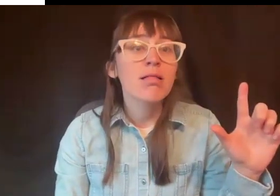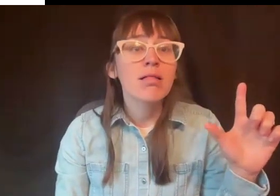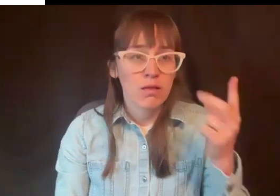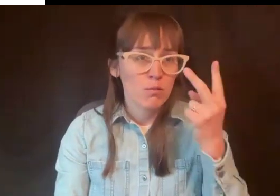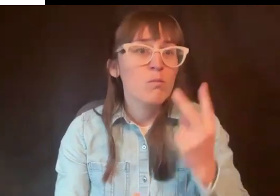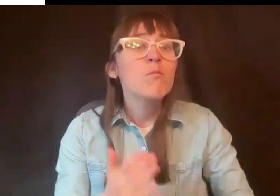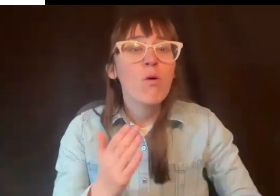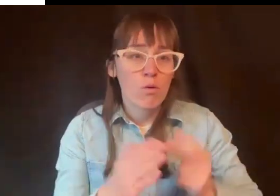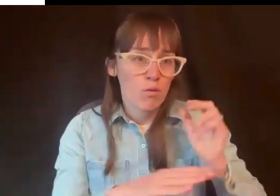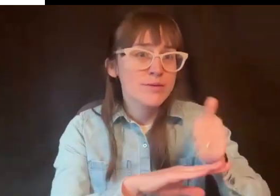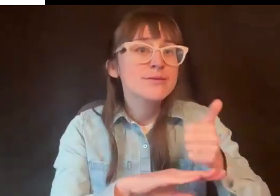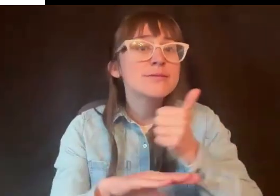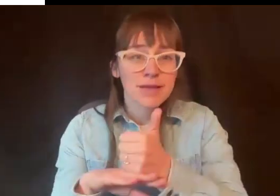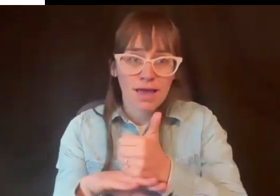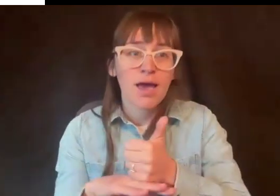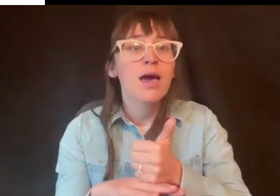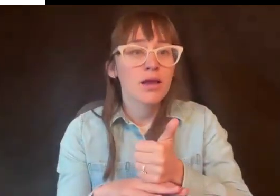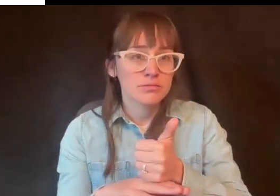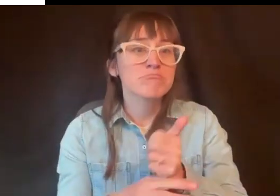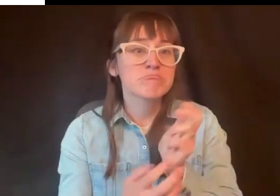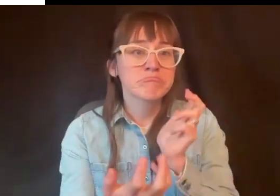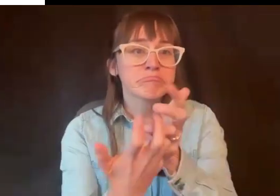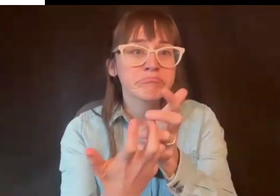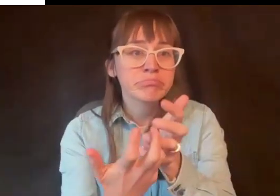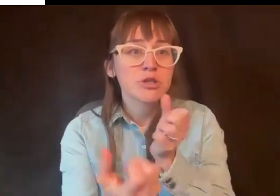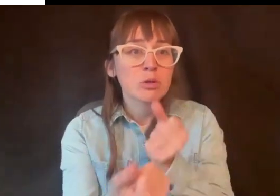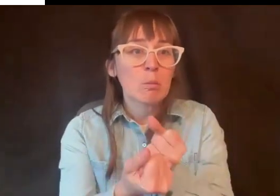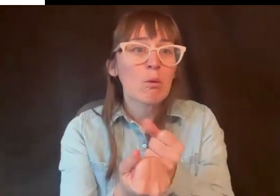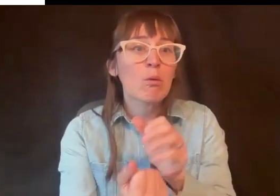those options available to support your